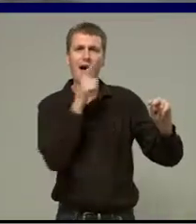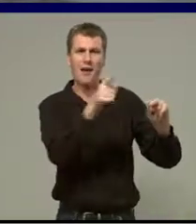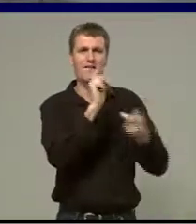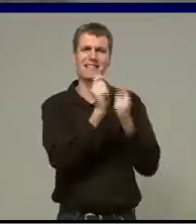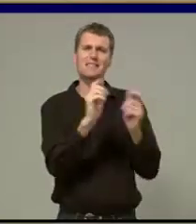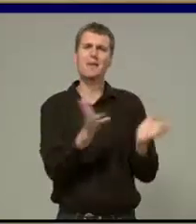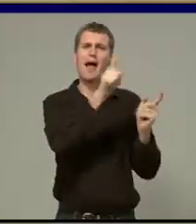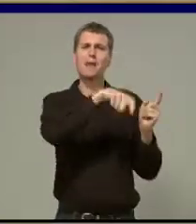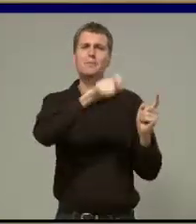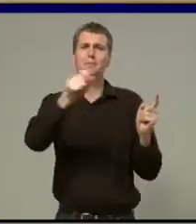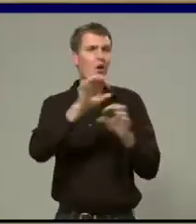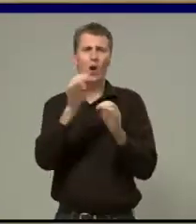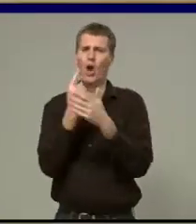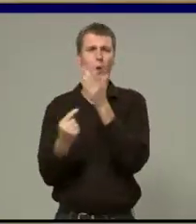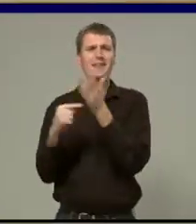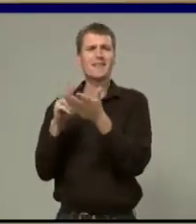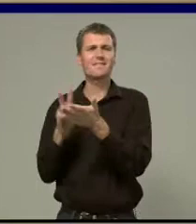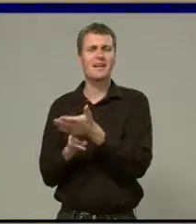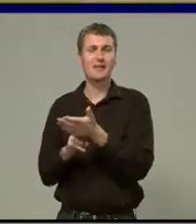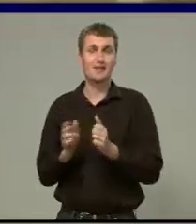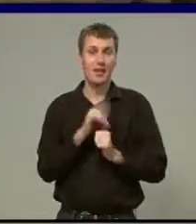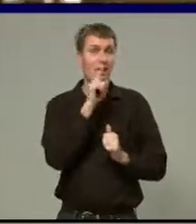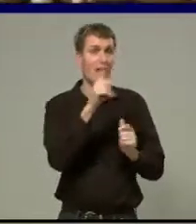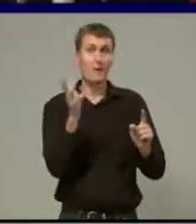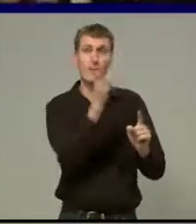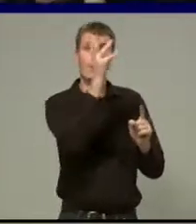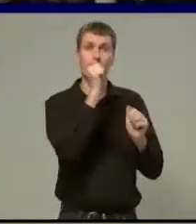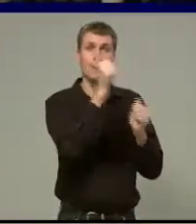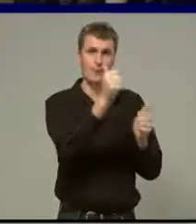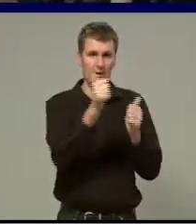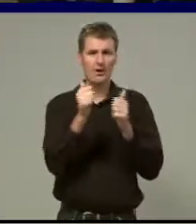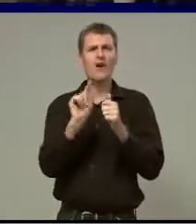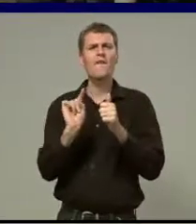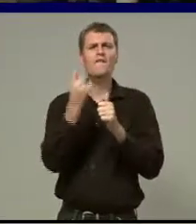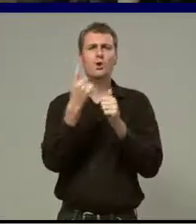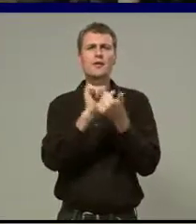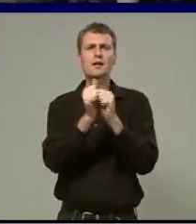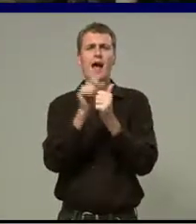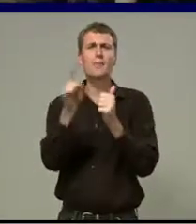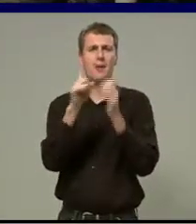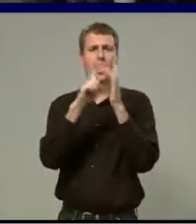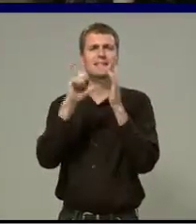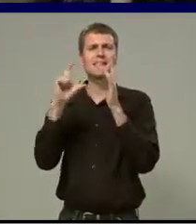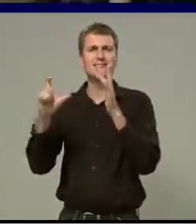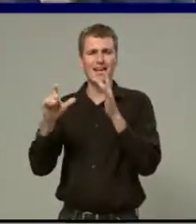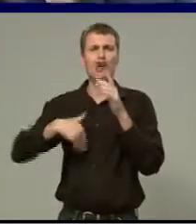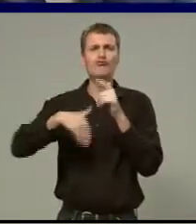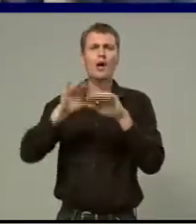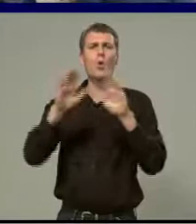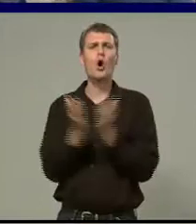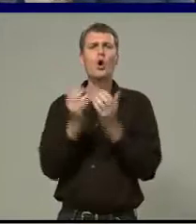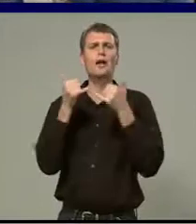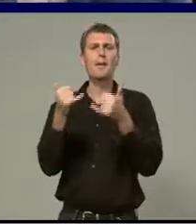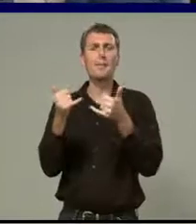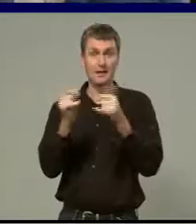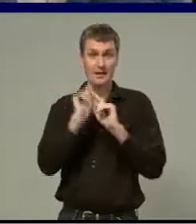on television. The state-of-the-art complex will play host to the opening match of the ICC Cricket World Cup next year, when the Black